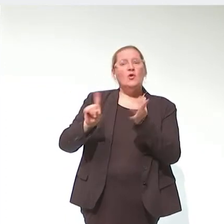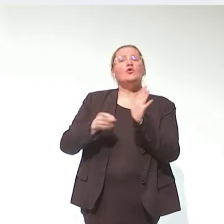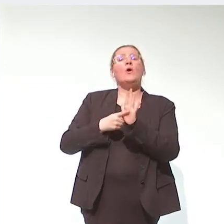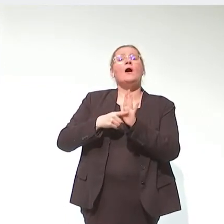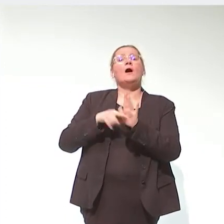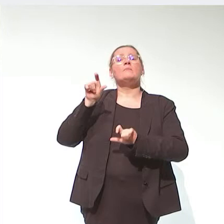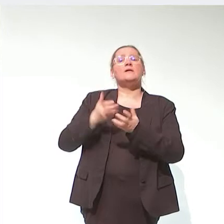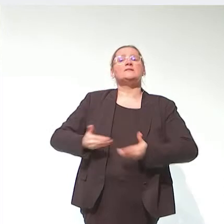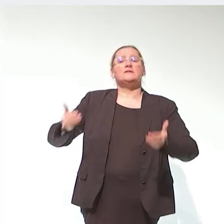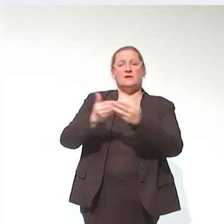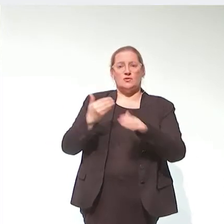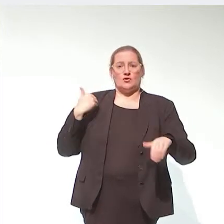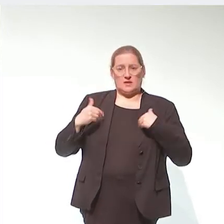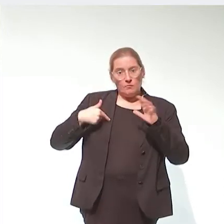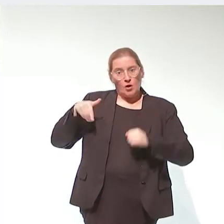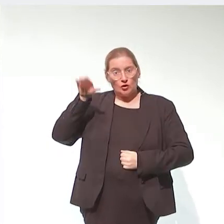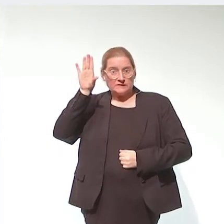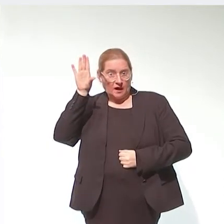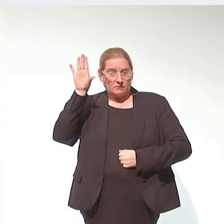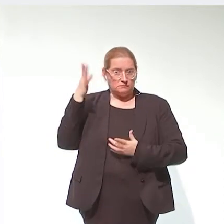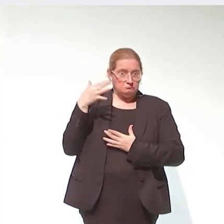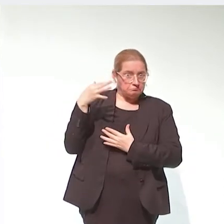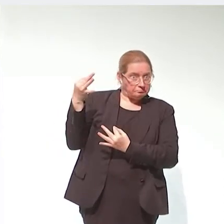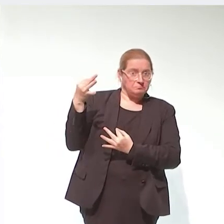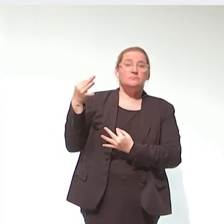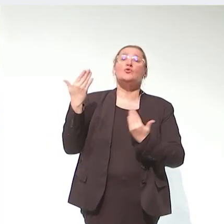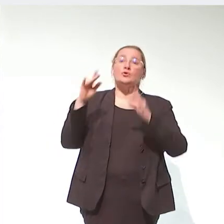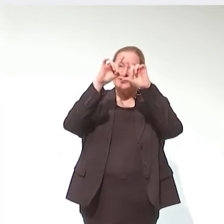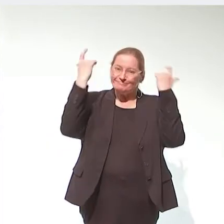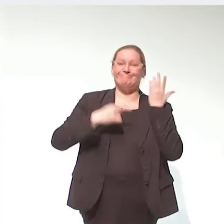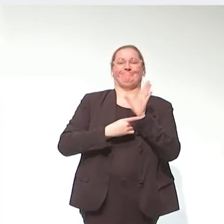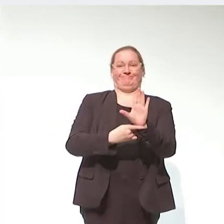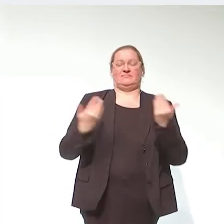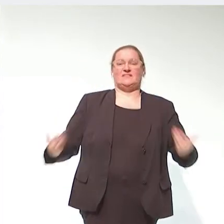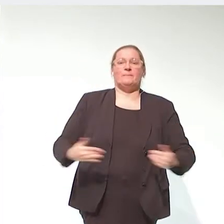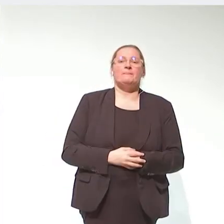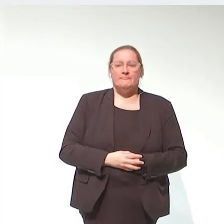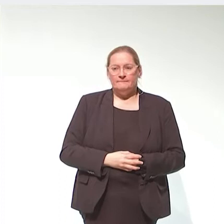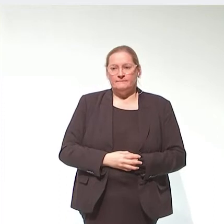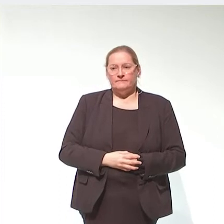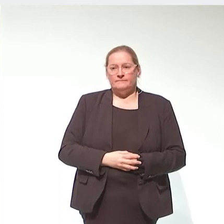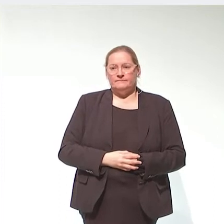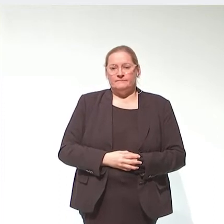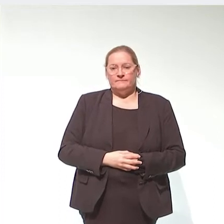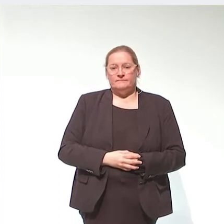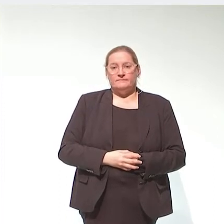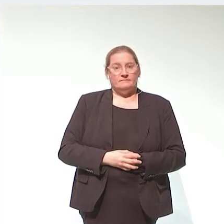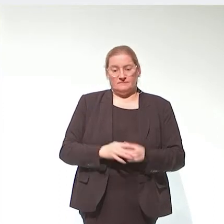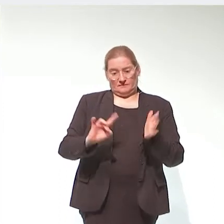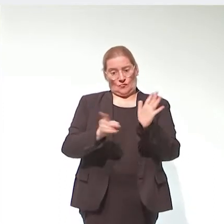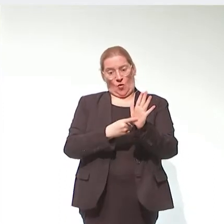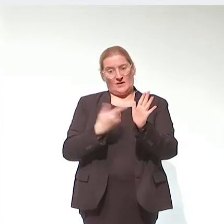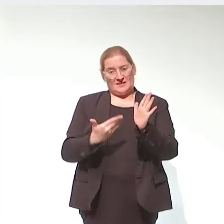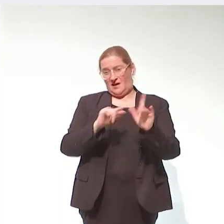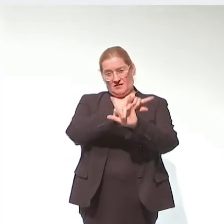A Union of Equality, a strategy for the rights of persons with disability. That is the strategy